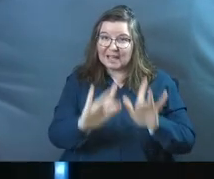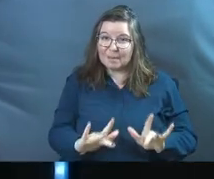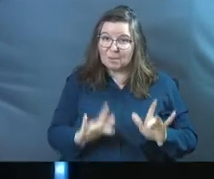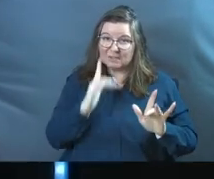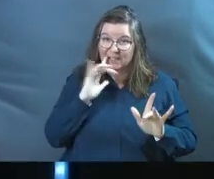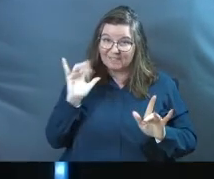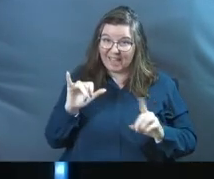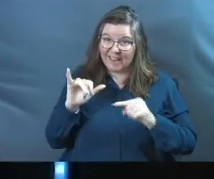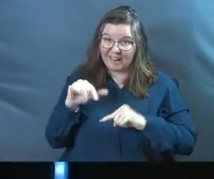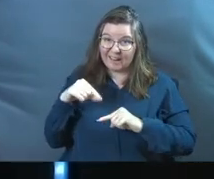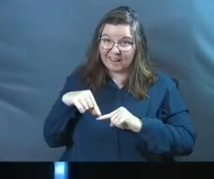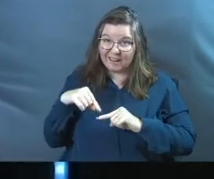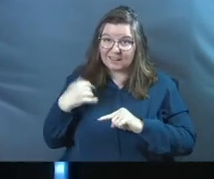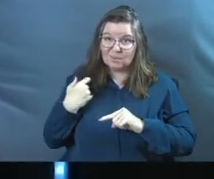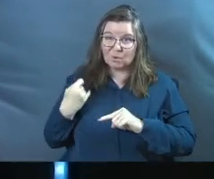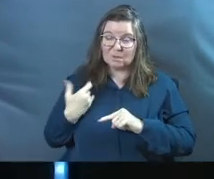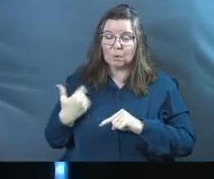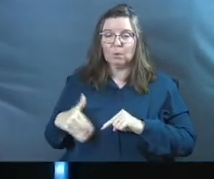that?